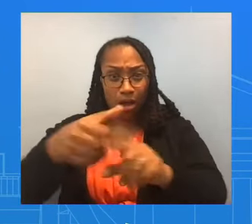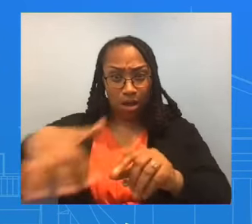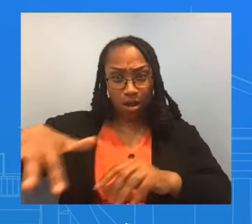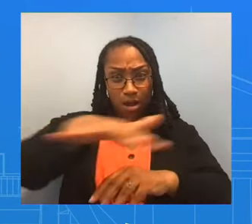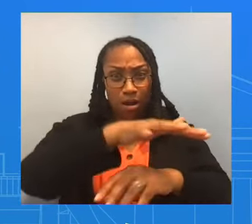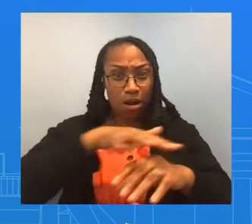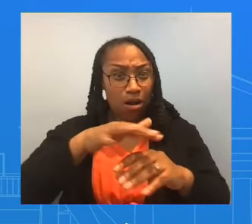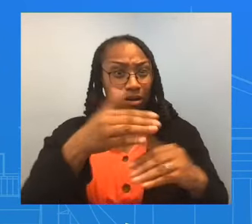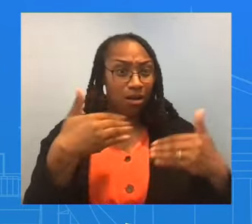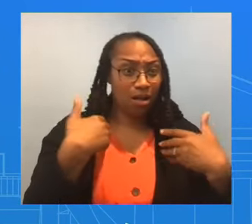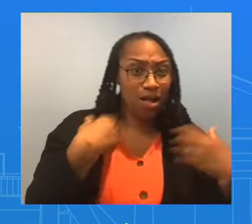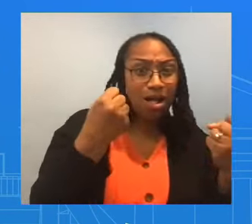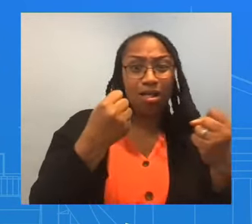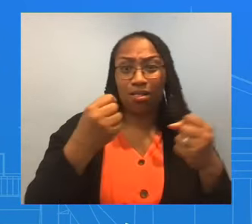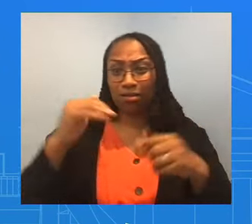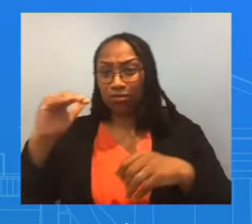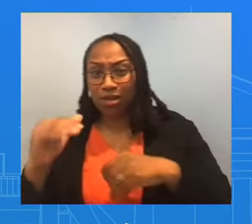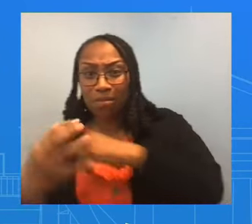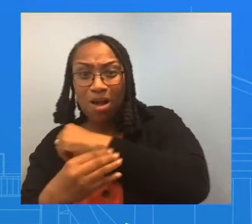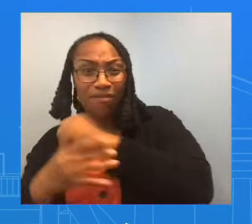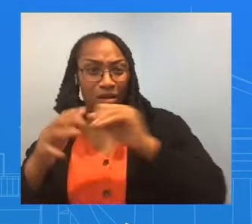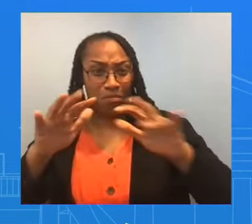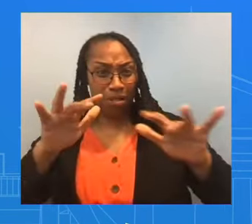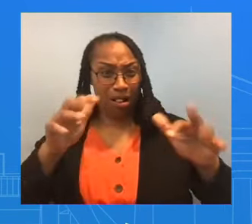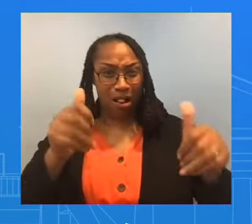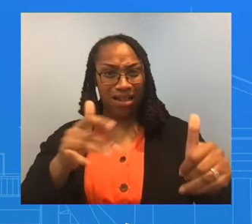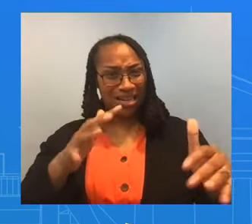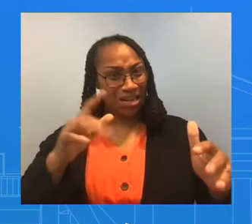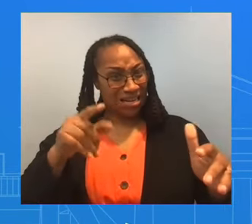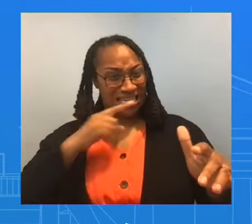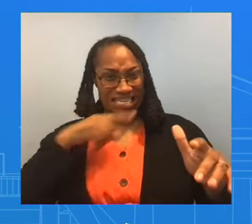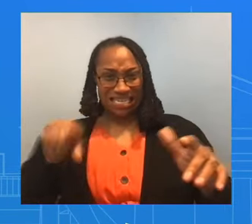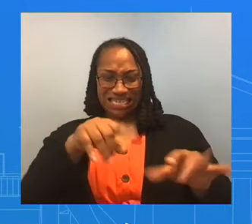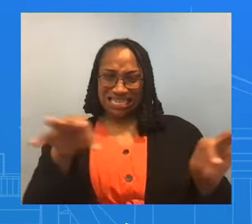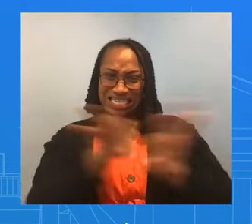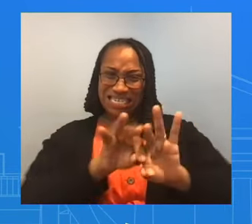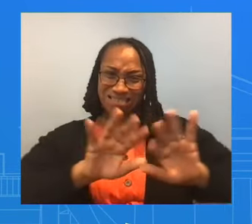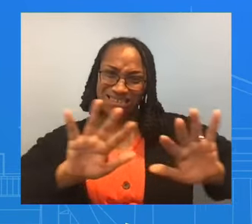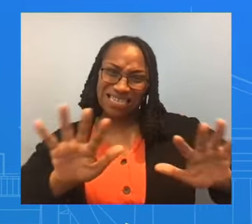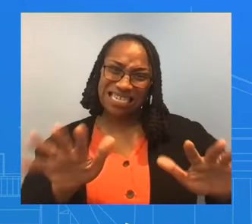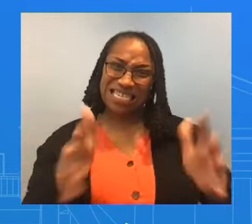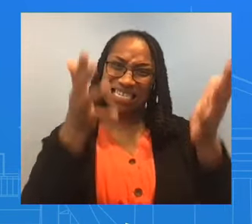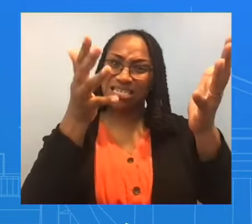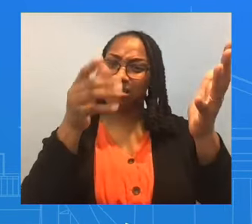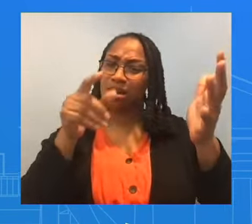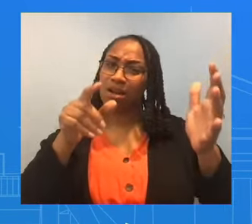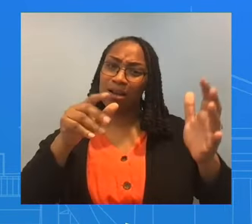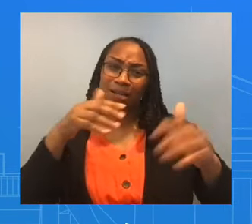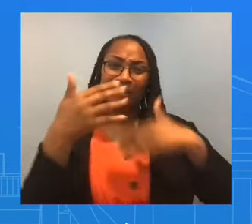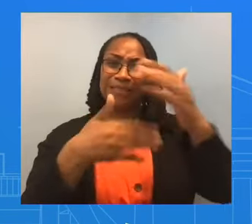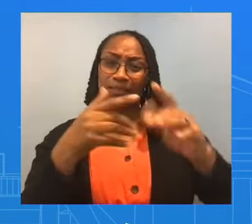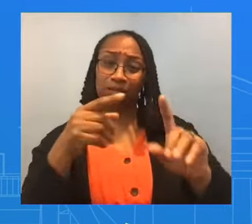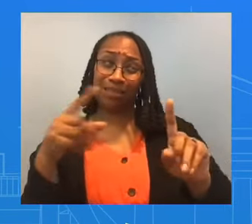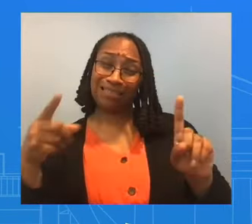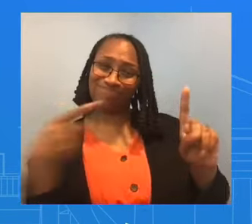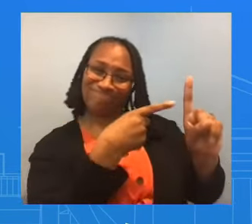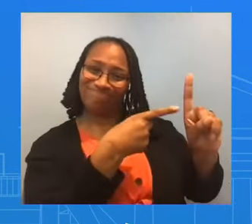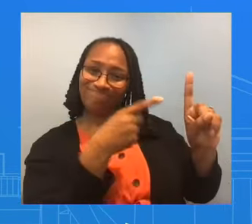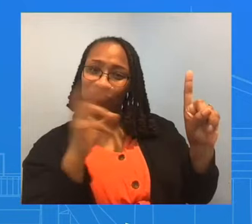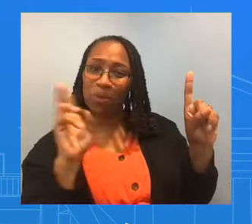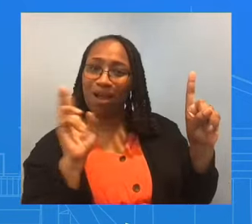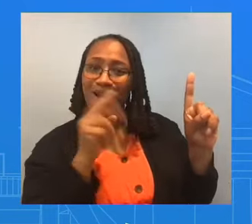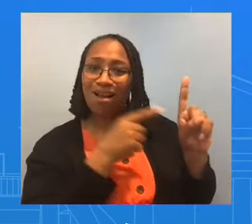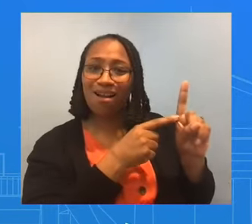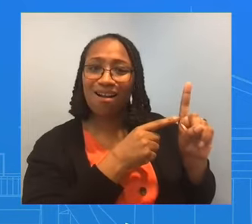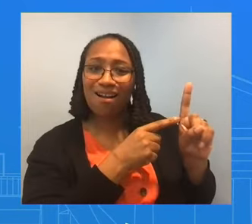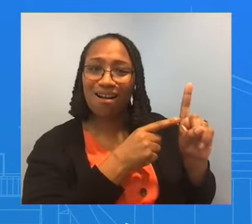see that, and I said this at the top, that Republicans are more interested in trickle-down economics, and that is not what this president is for. We want to have